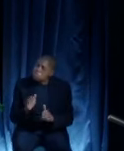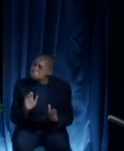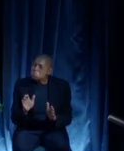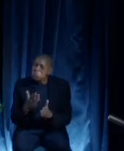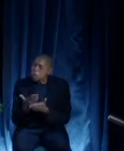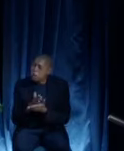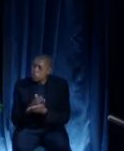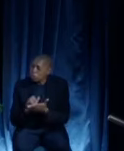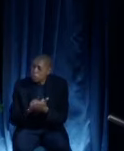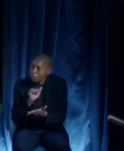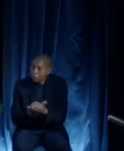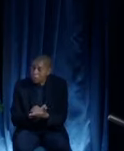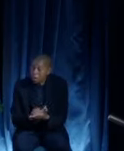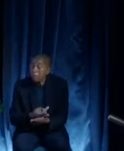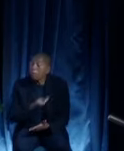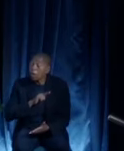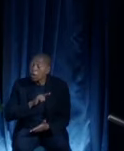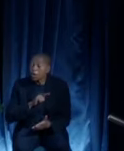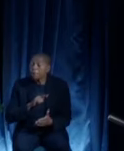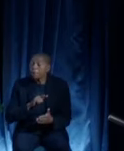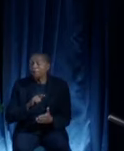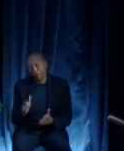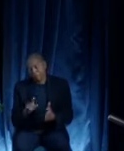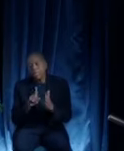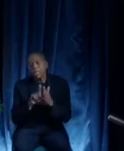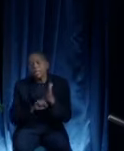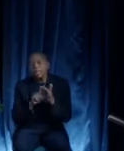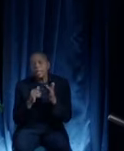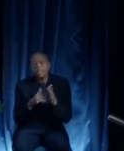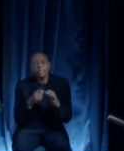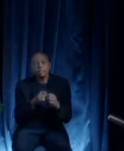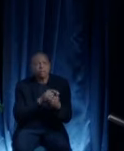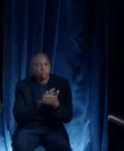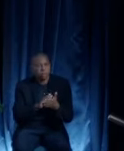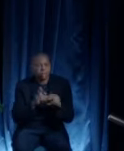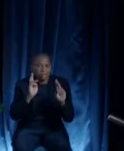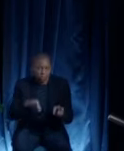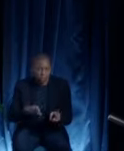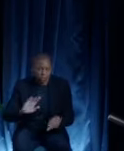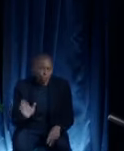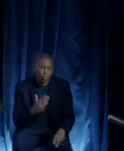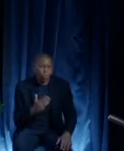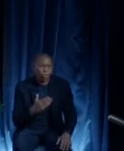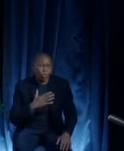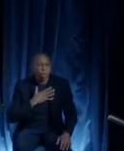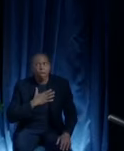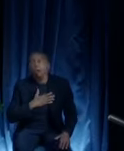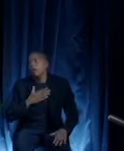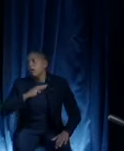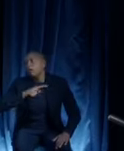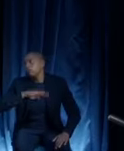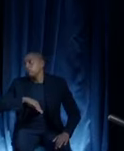problematic, because James, when Elizabeth dies, everyone is pleased. Everyone is pleased.